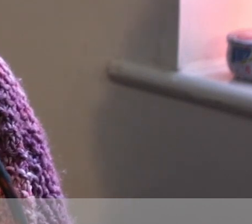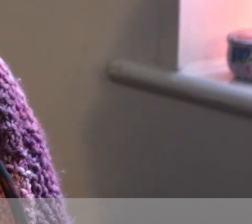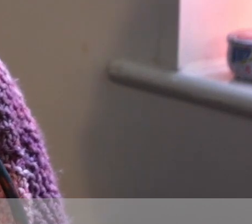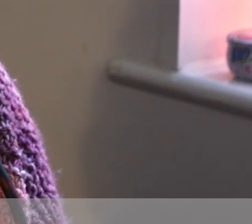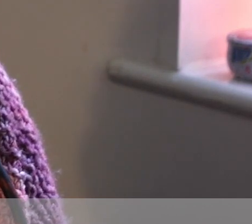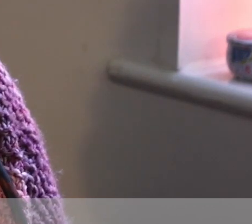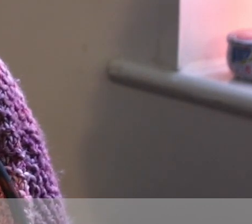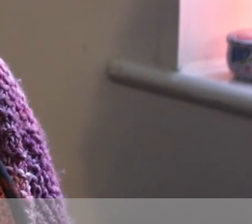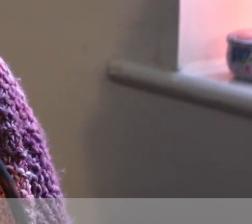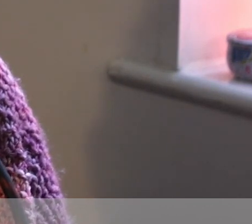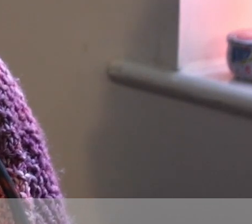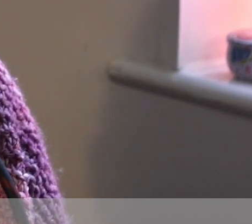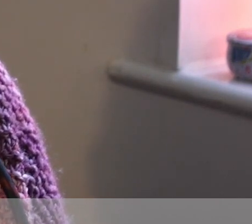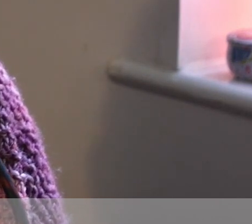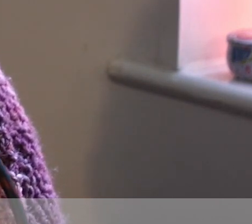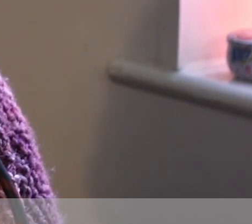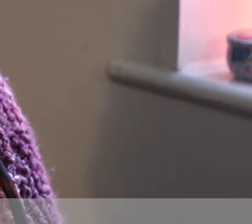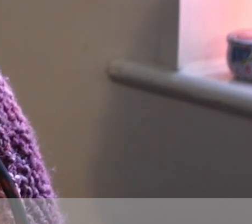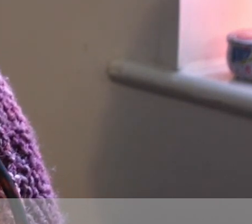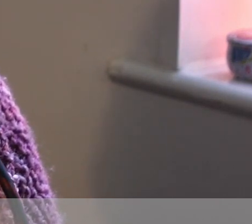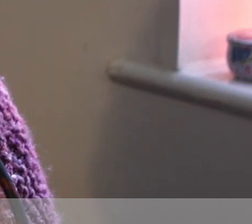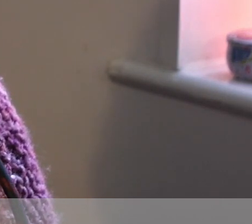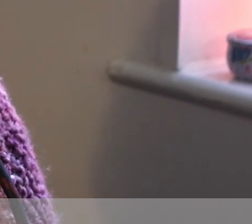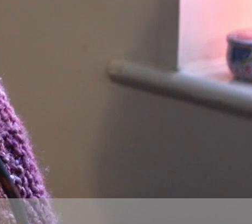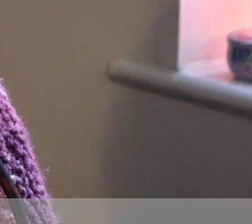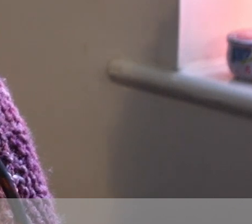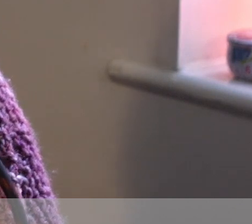change. That's all I need to